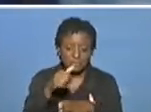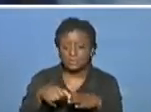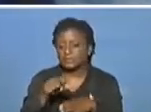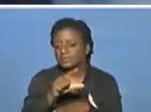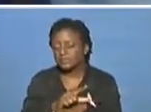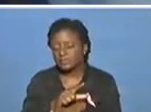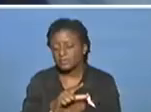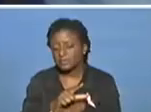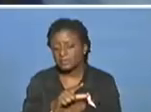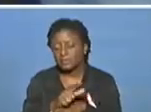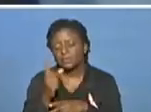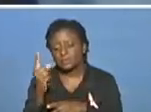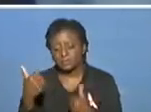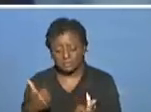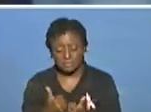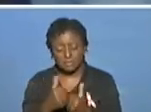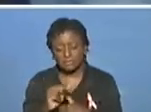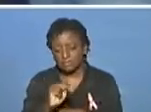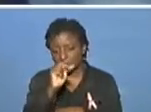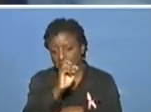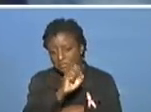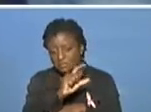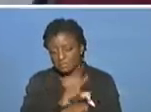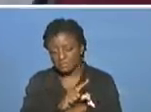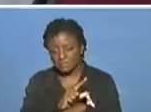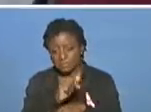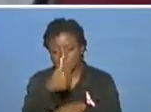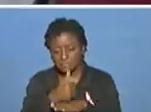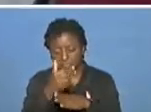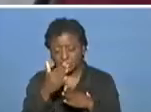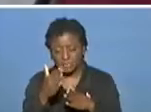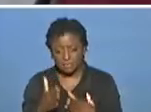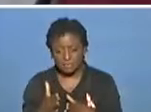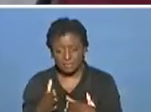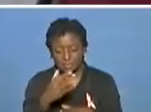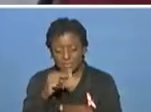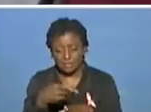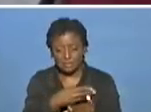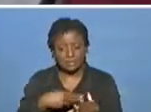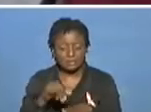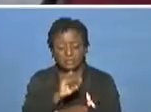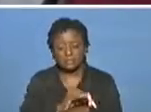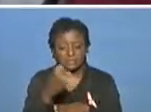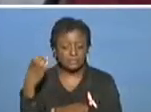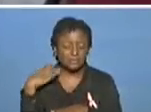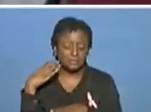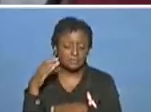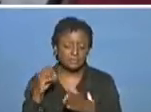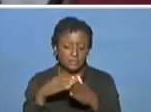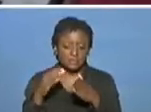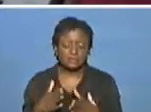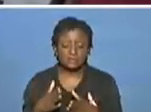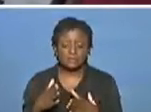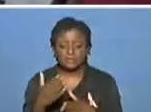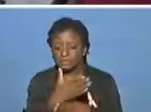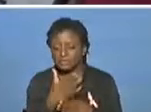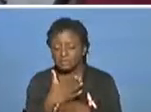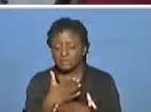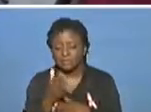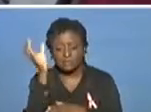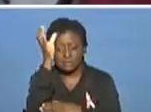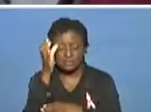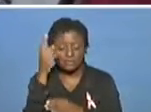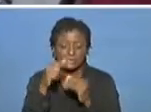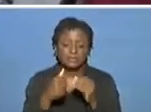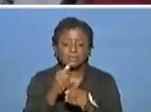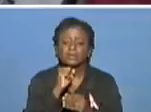island. One of the challenges, North Eleuthera Administrator Stephen Wilson and Harbor Island Chief Councillor Terrence Davis shared concerns